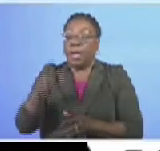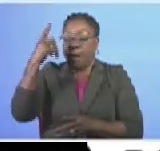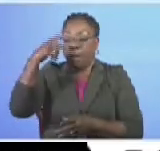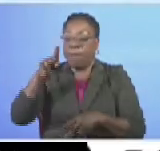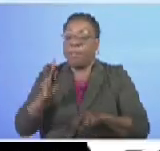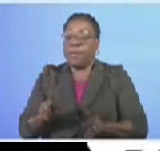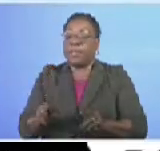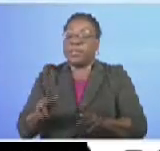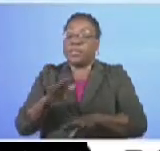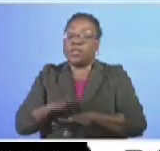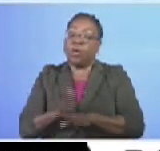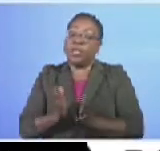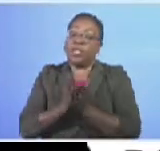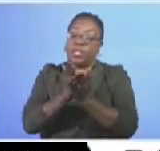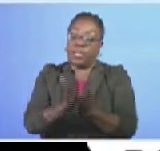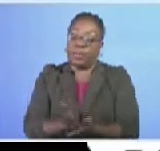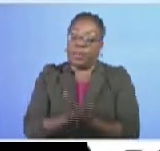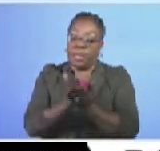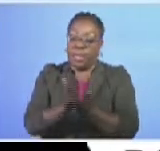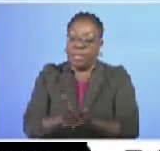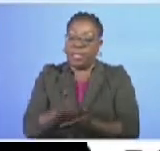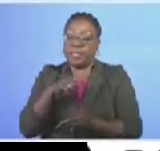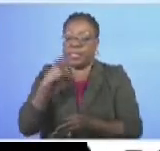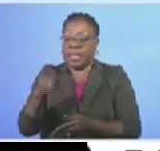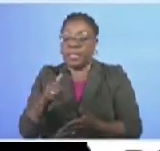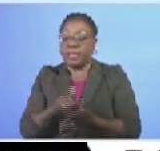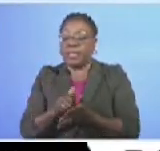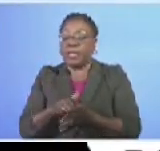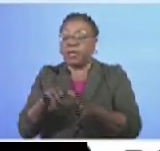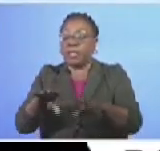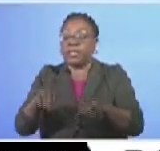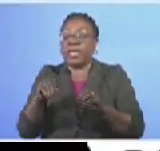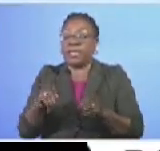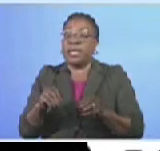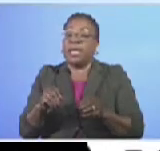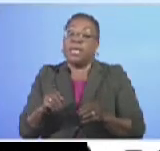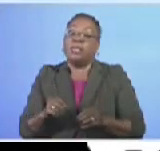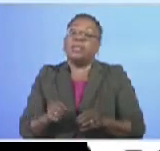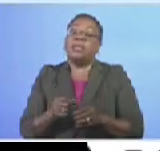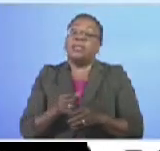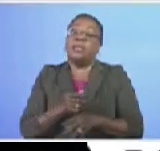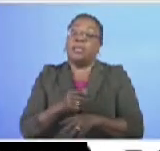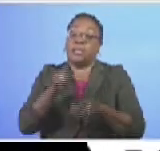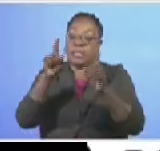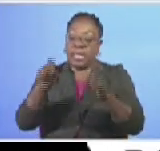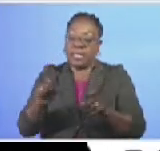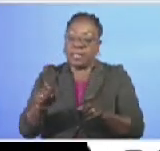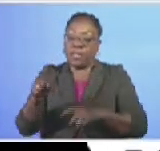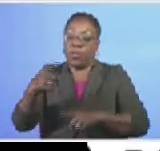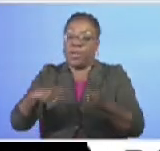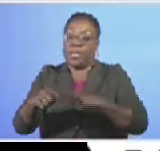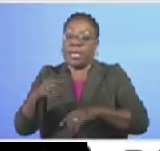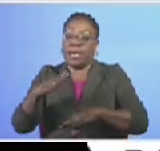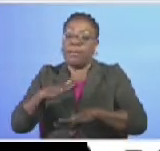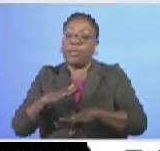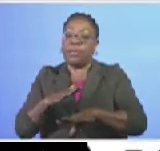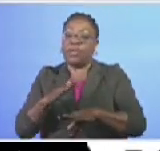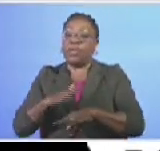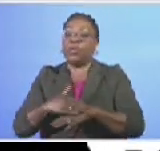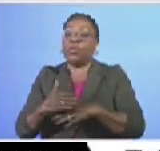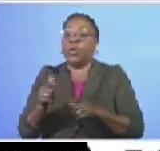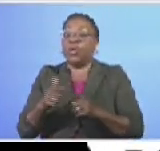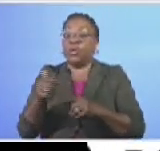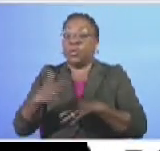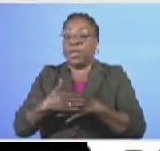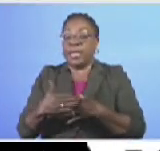at sea on the 5th day, the emergency orders say they are to take the test on arrival at the next port. If the test is positive, it must be followed